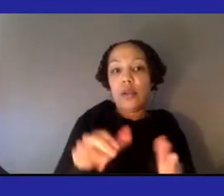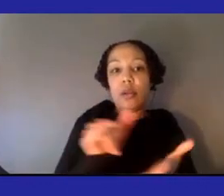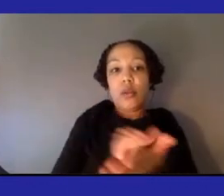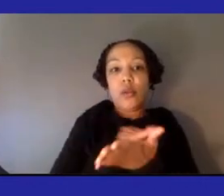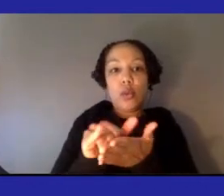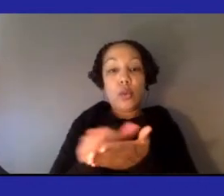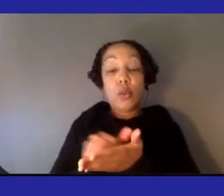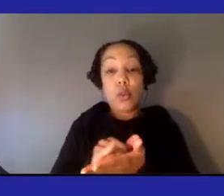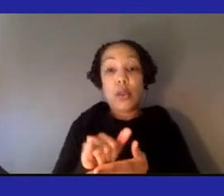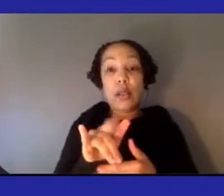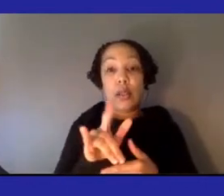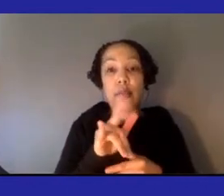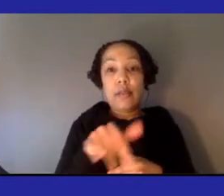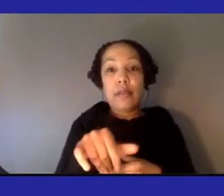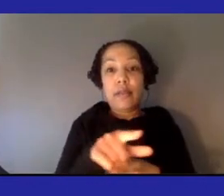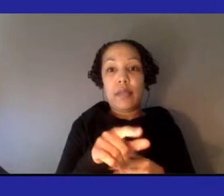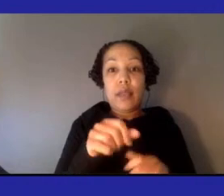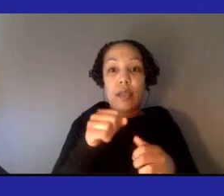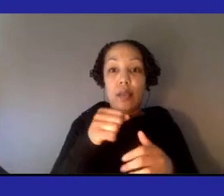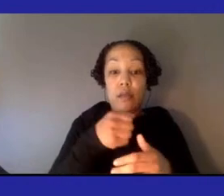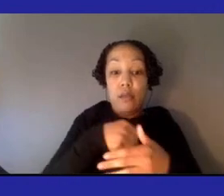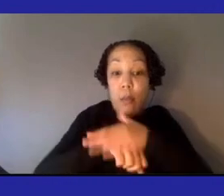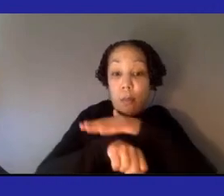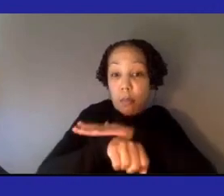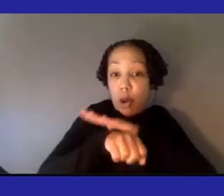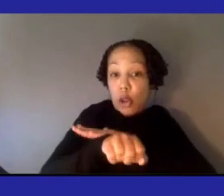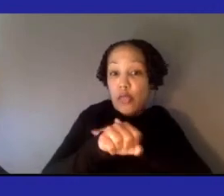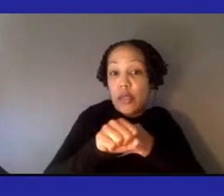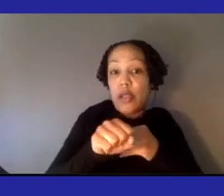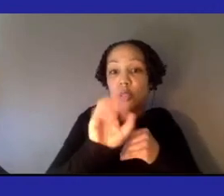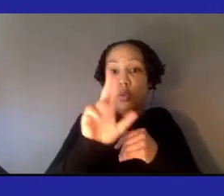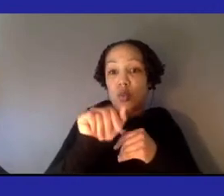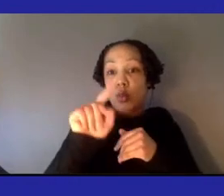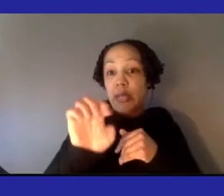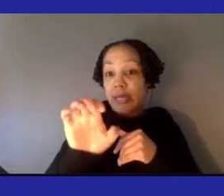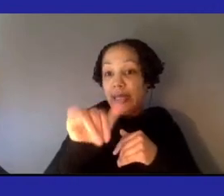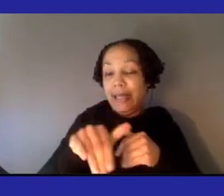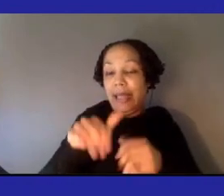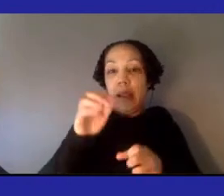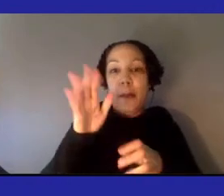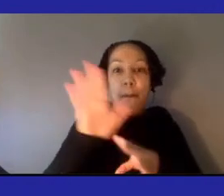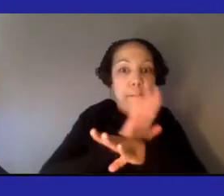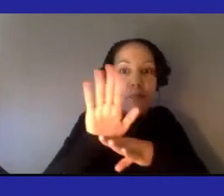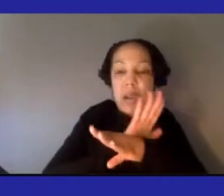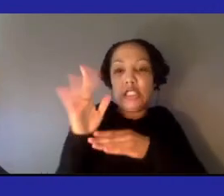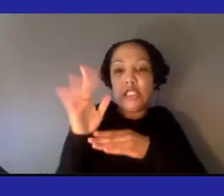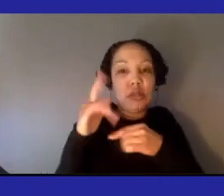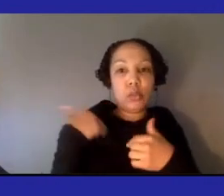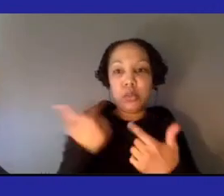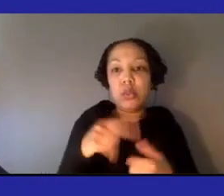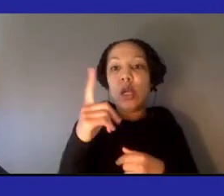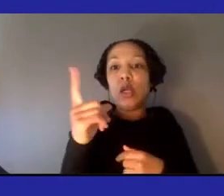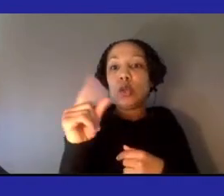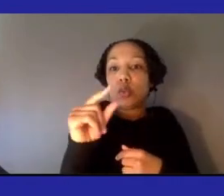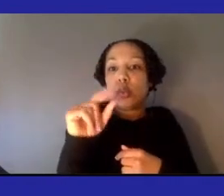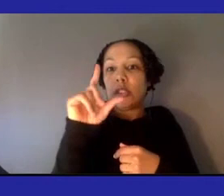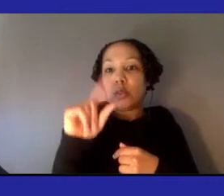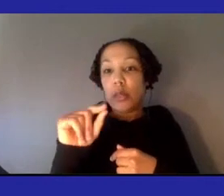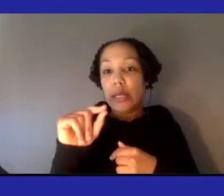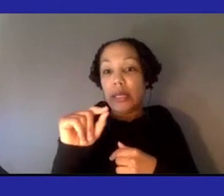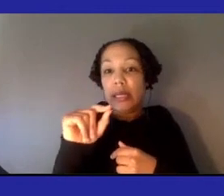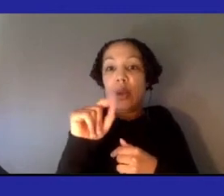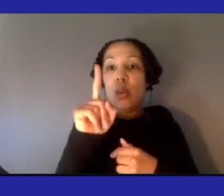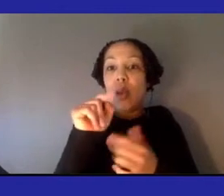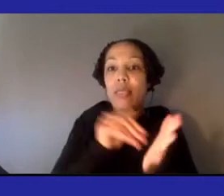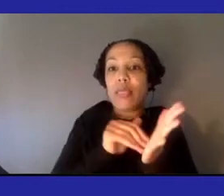Hospitals Woodhull Labor Birthing Suite is a very busy. In 2020, we had 1,069 births, and it's